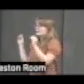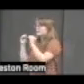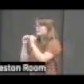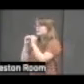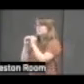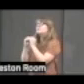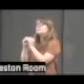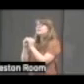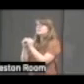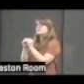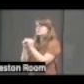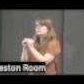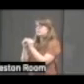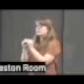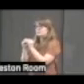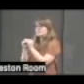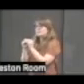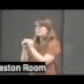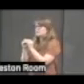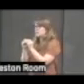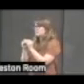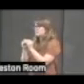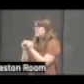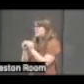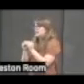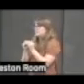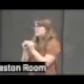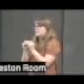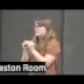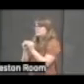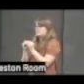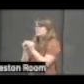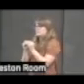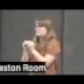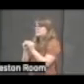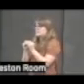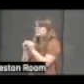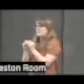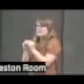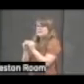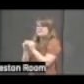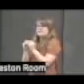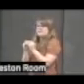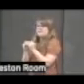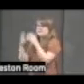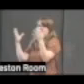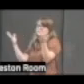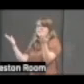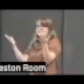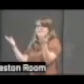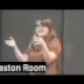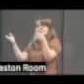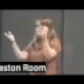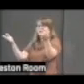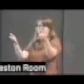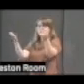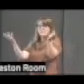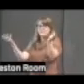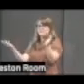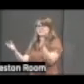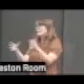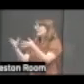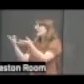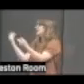on minimizing the genetic relationship of these individuals, right? And I always like to say, you can probably